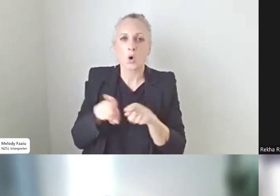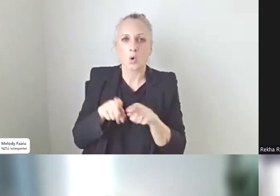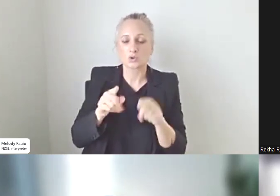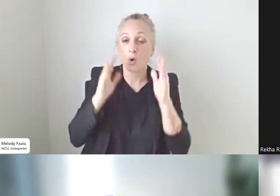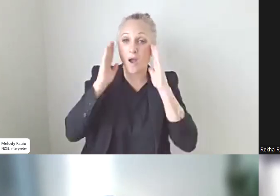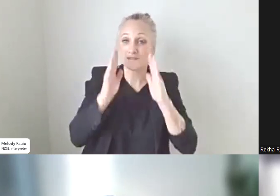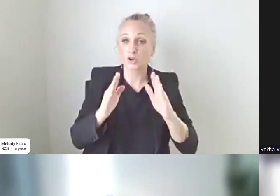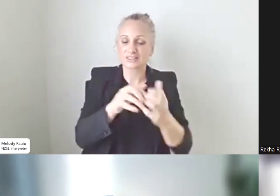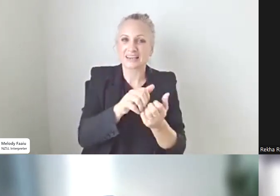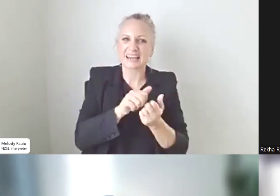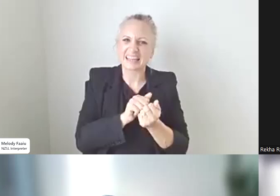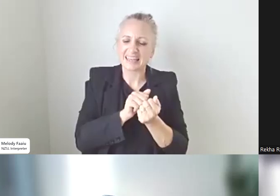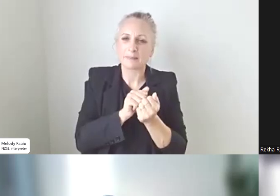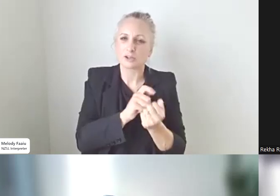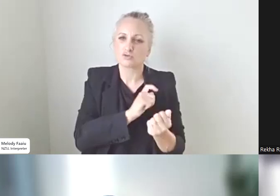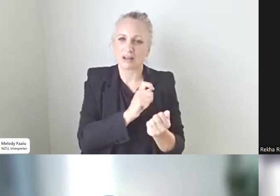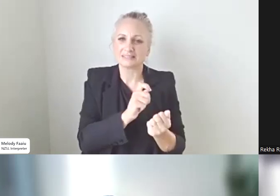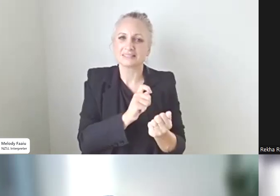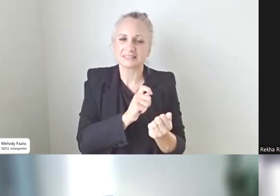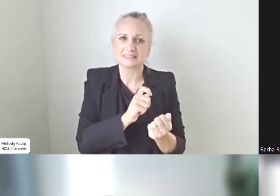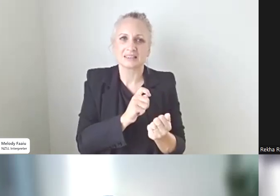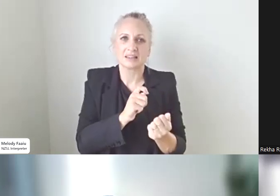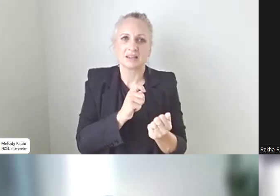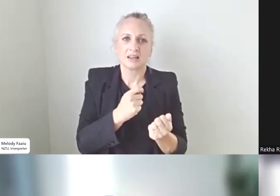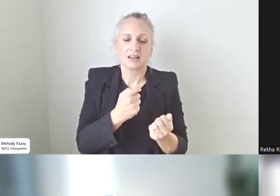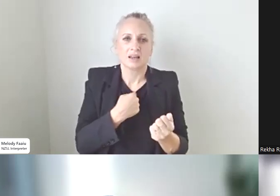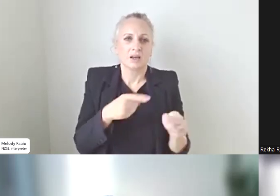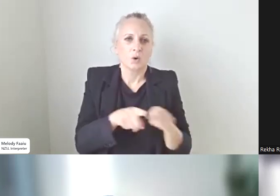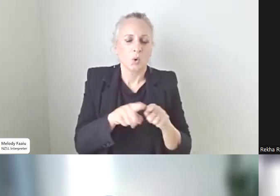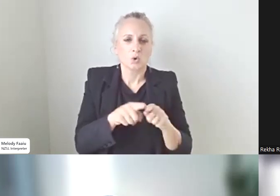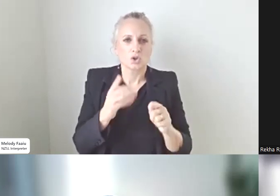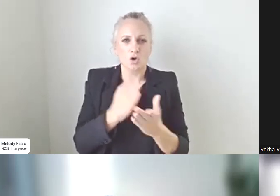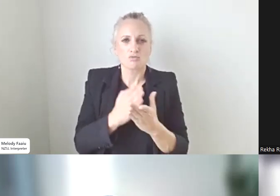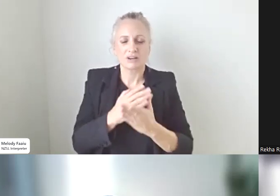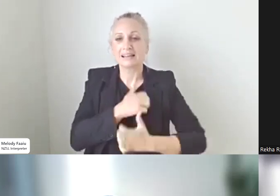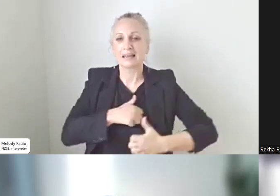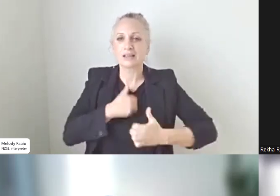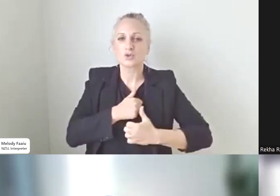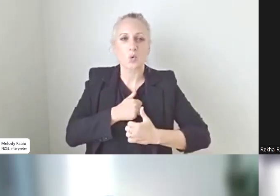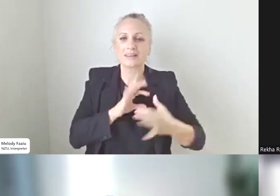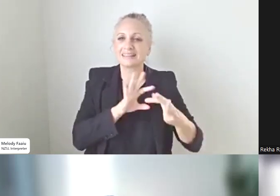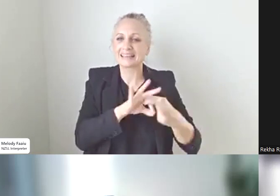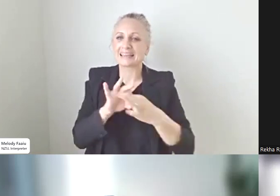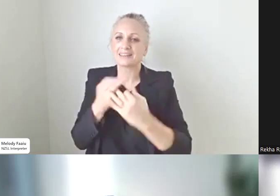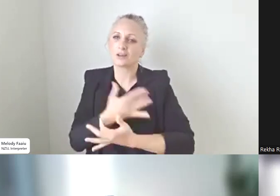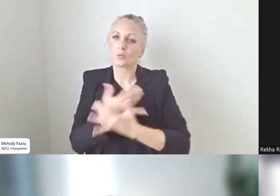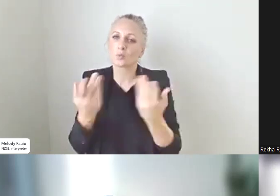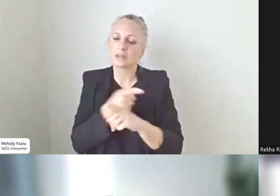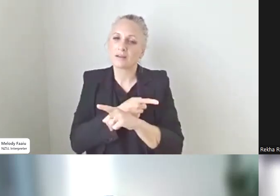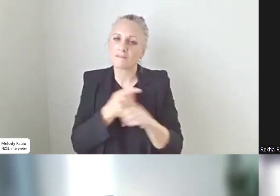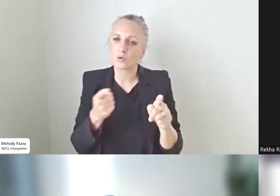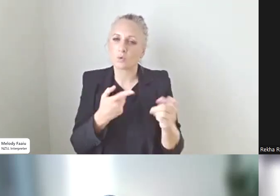generative AI, concurrent to my work there, really enjoyed connecting with many of you on approaches